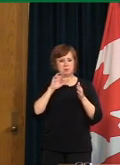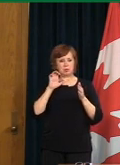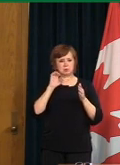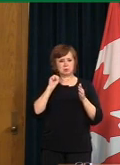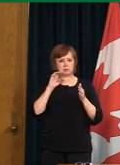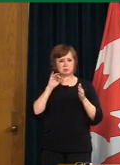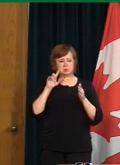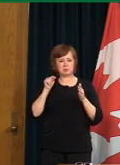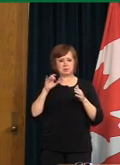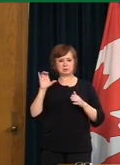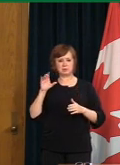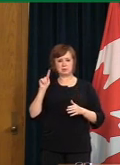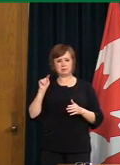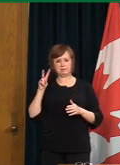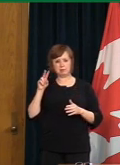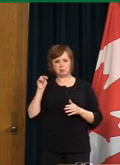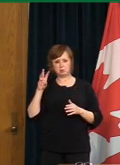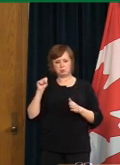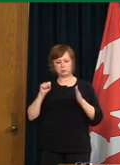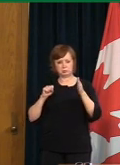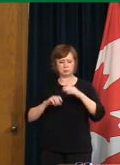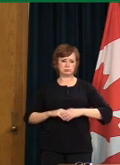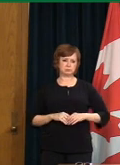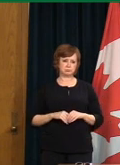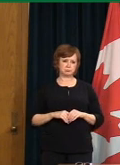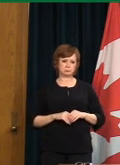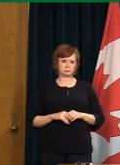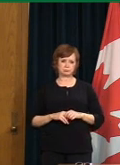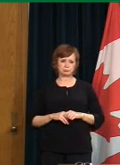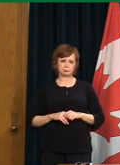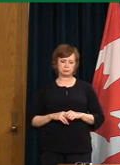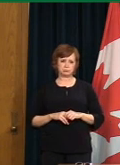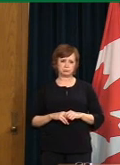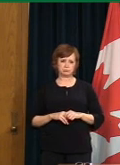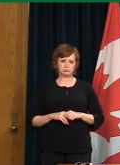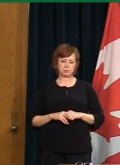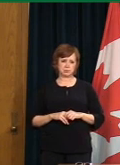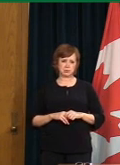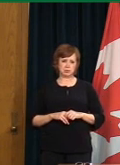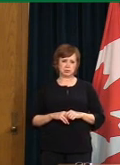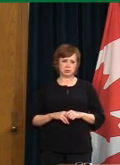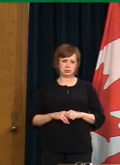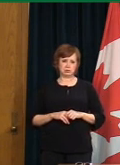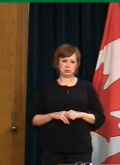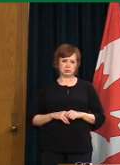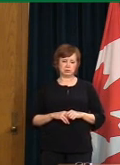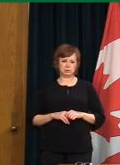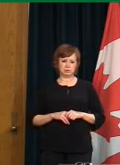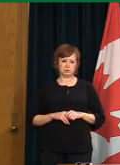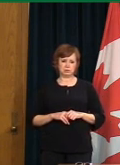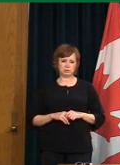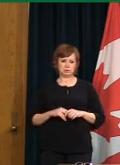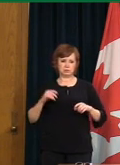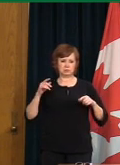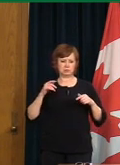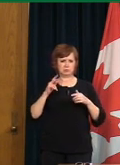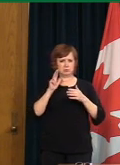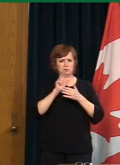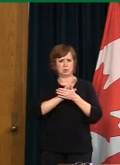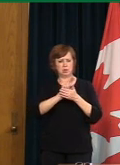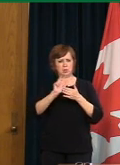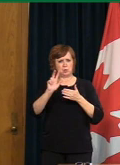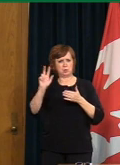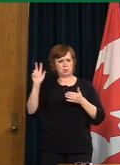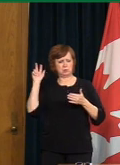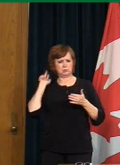CTV. Since the initial measures a few weeks ago came into effect, we haven't really seen a drop in case numbers.